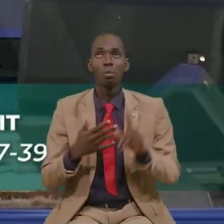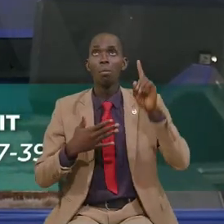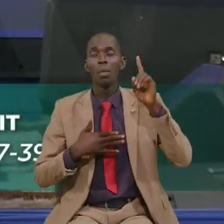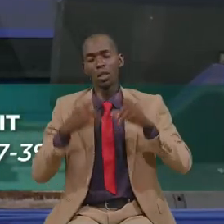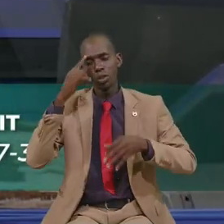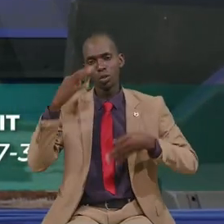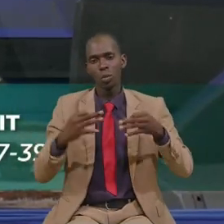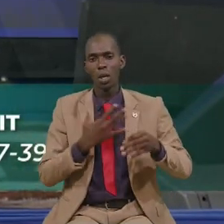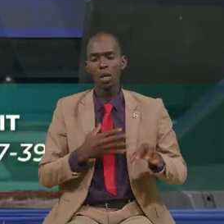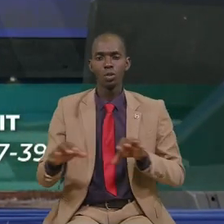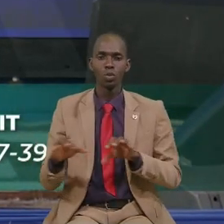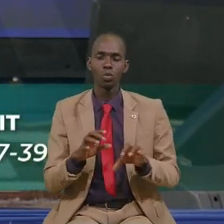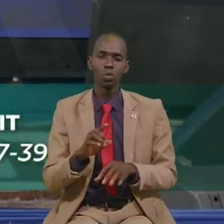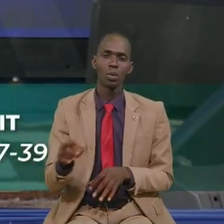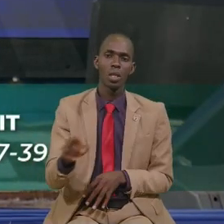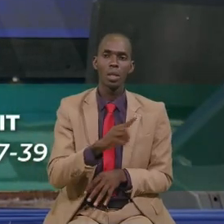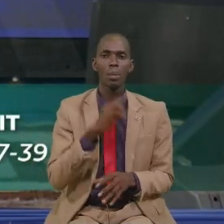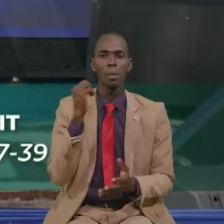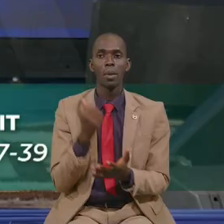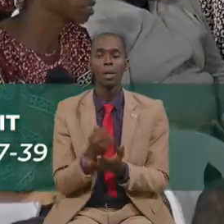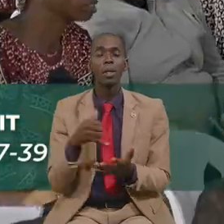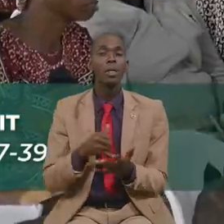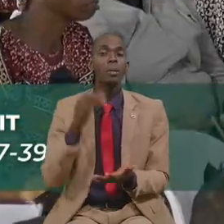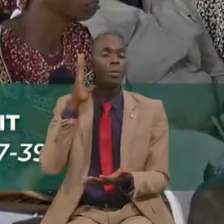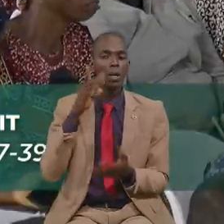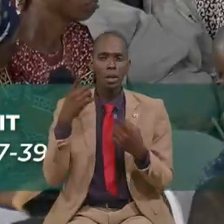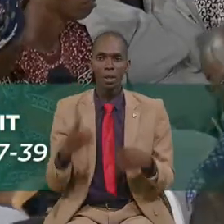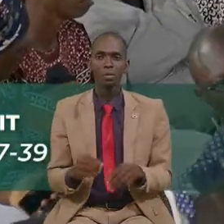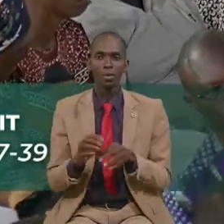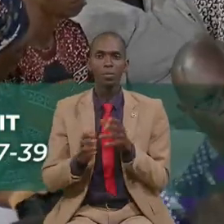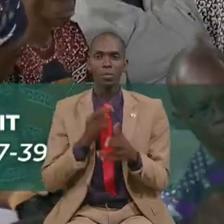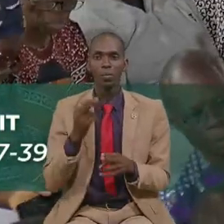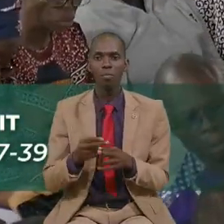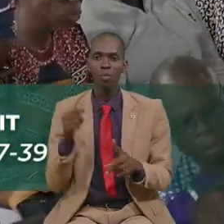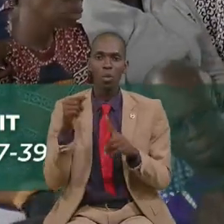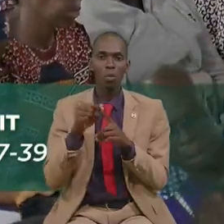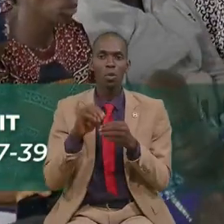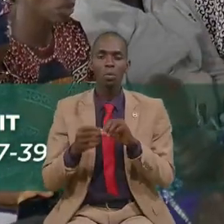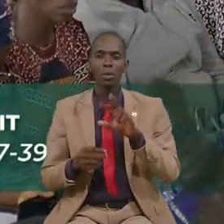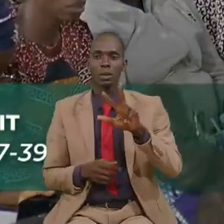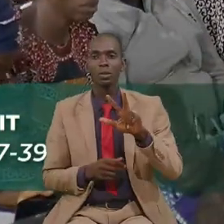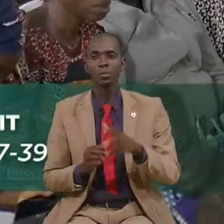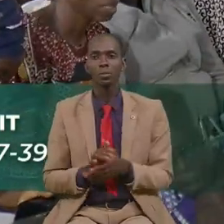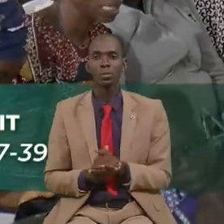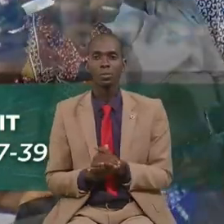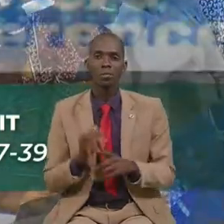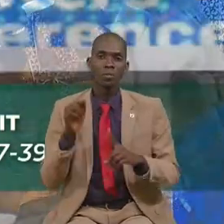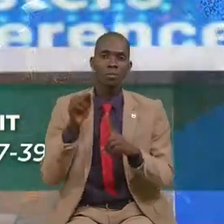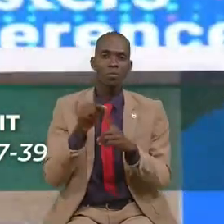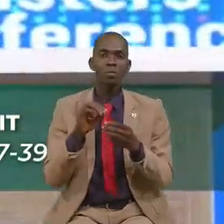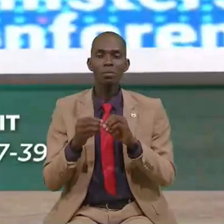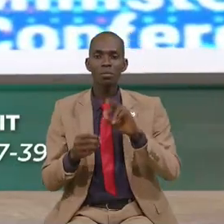Amen. It will happen. We're coming to point number three. Point number three,